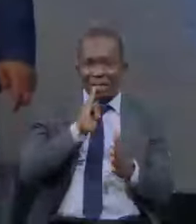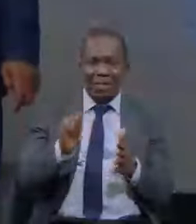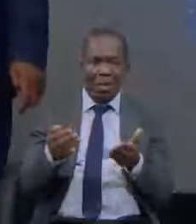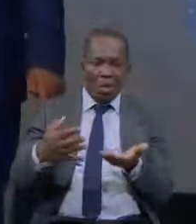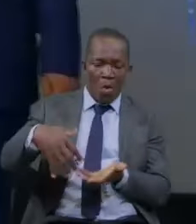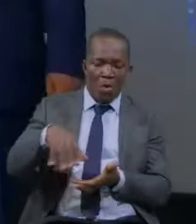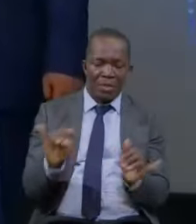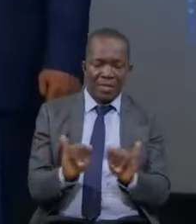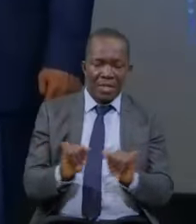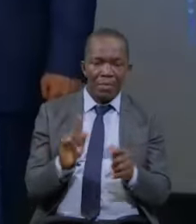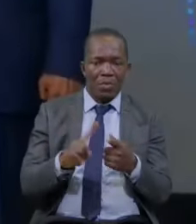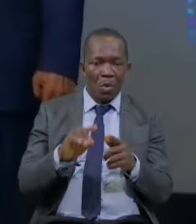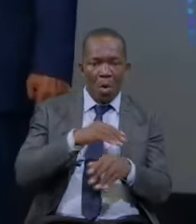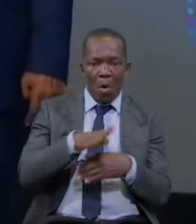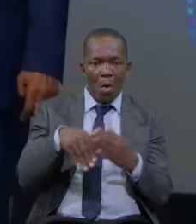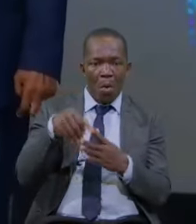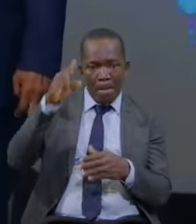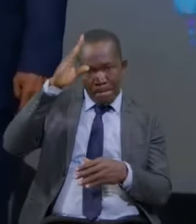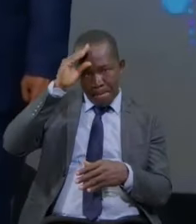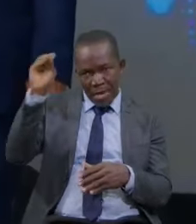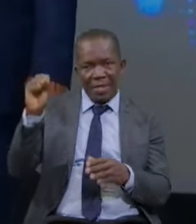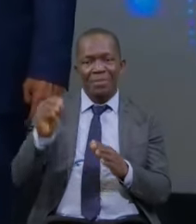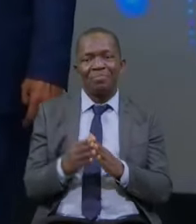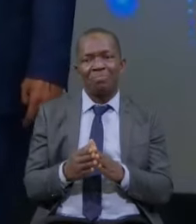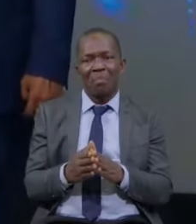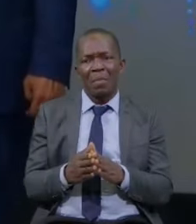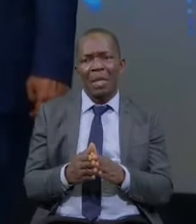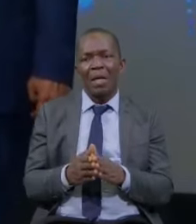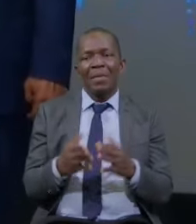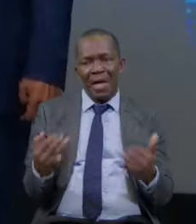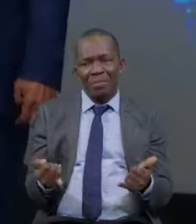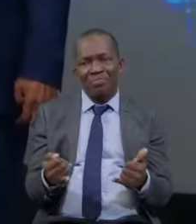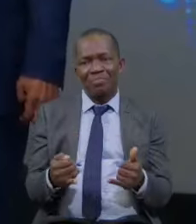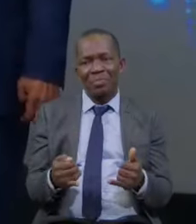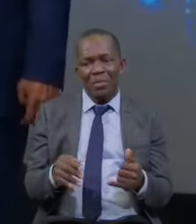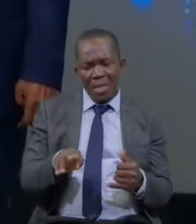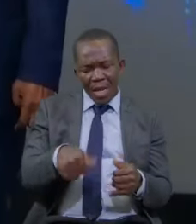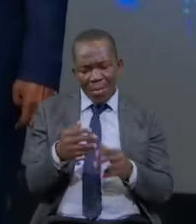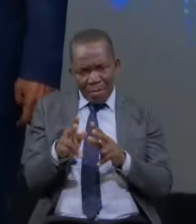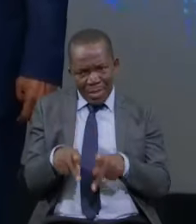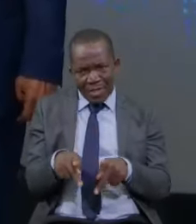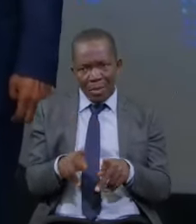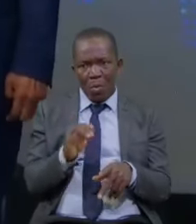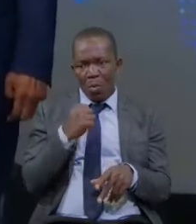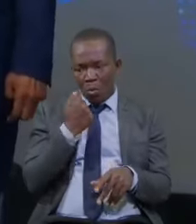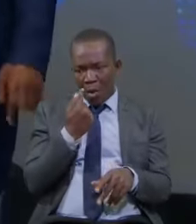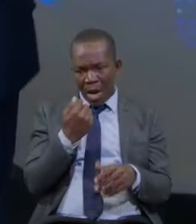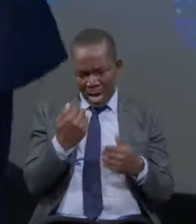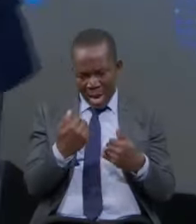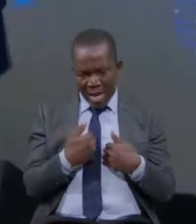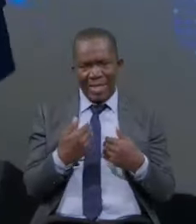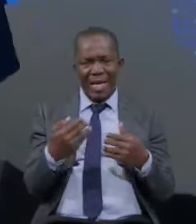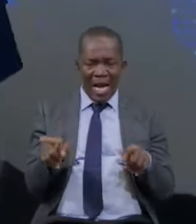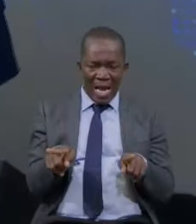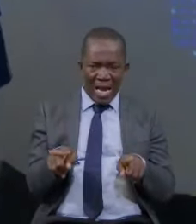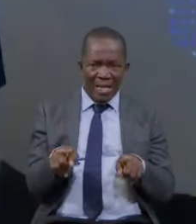somebody else in the kingdom of God has had a similar temptation before. Look at the challenge